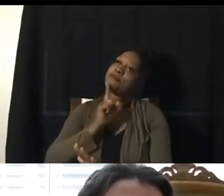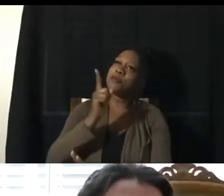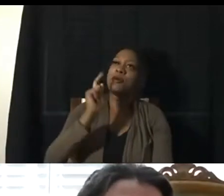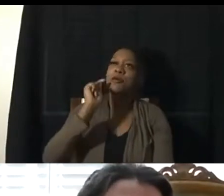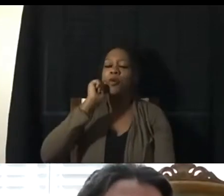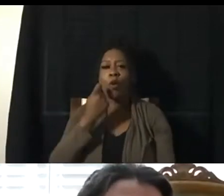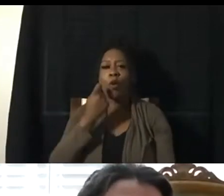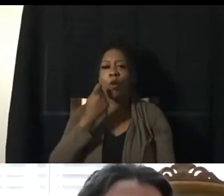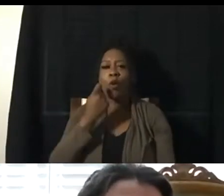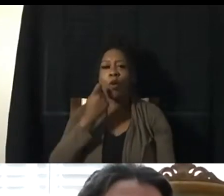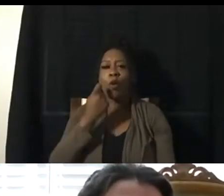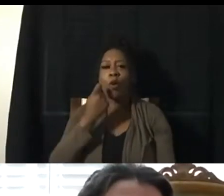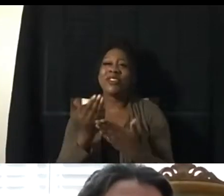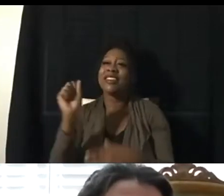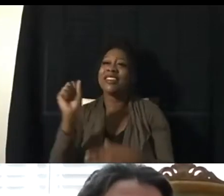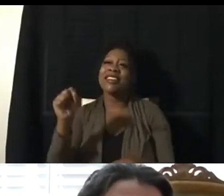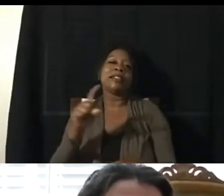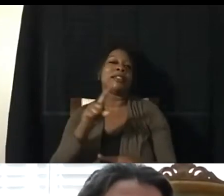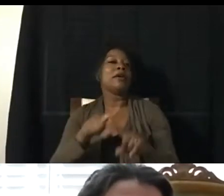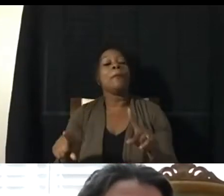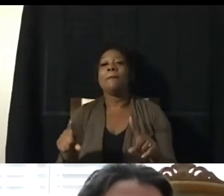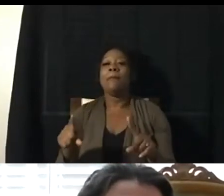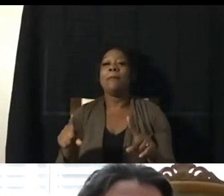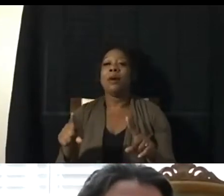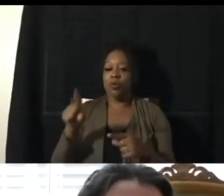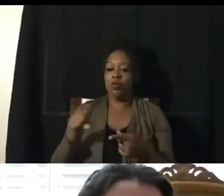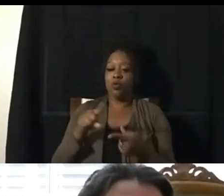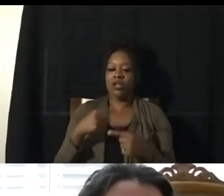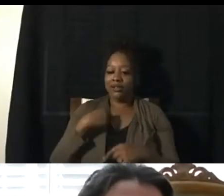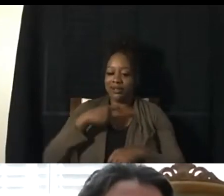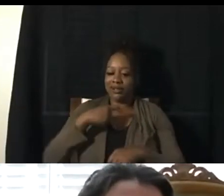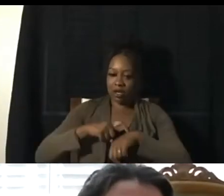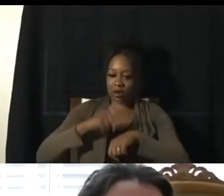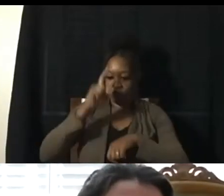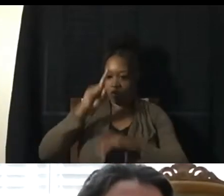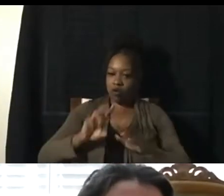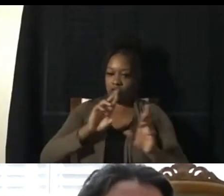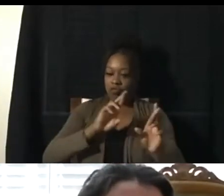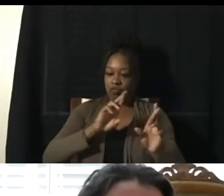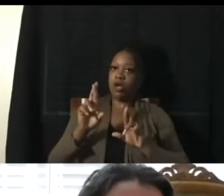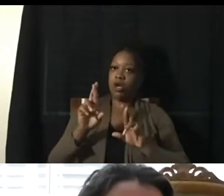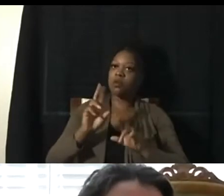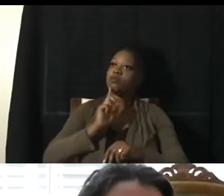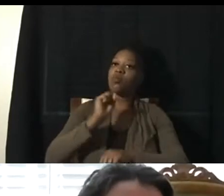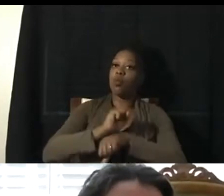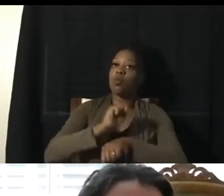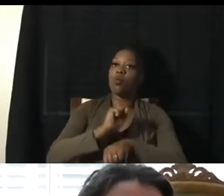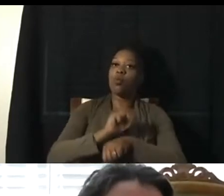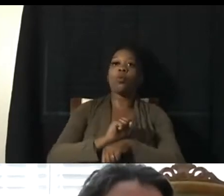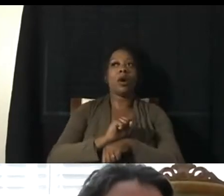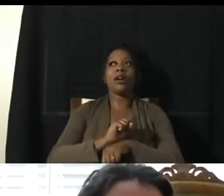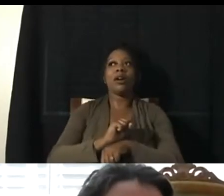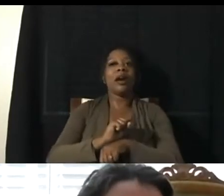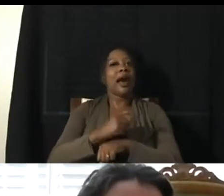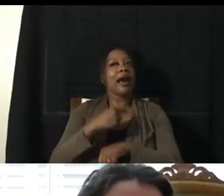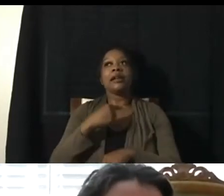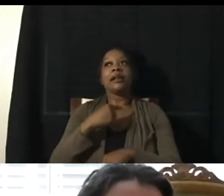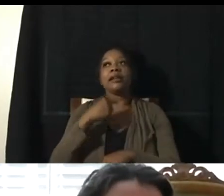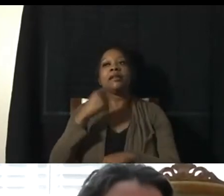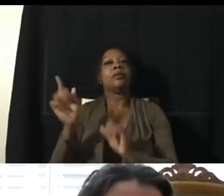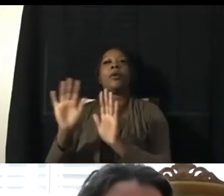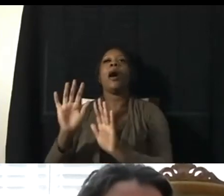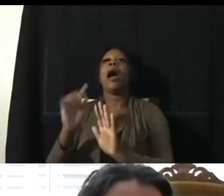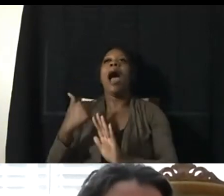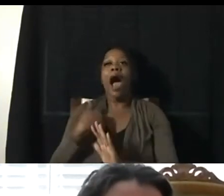thing, it was also when it came time to do my job, I really spoke very much up about the fact